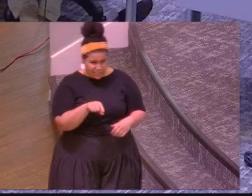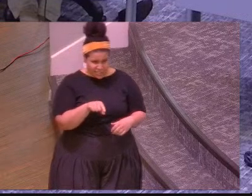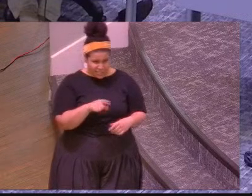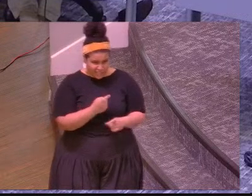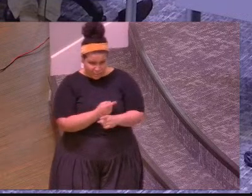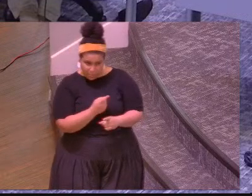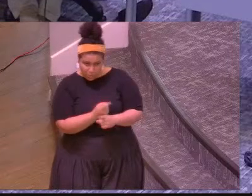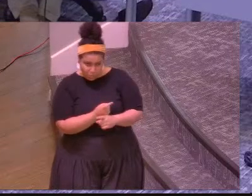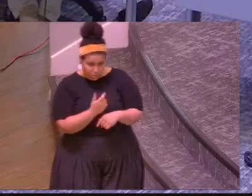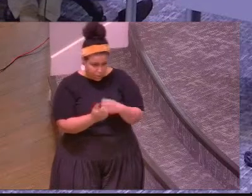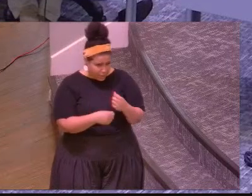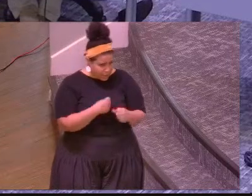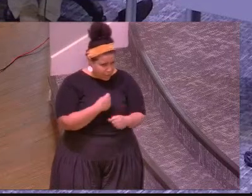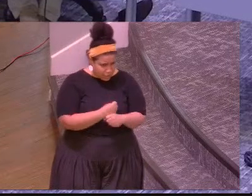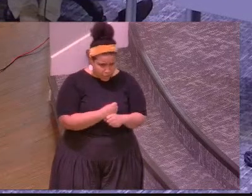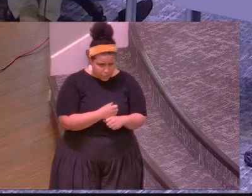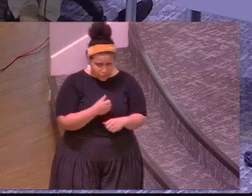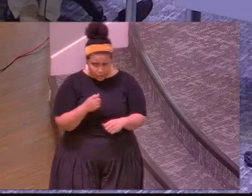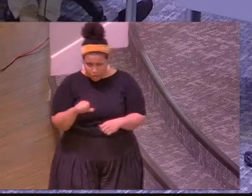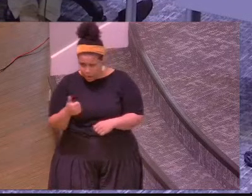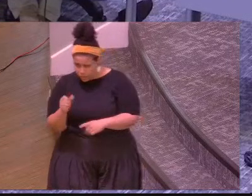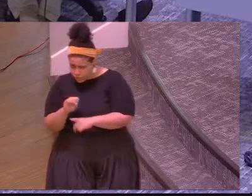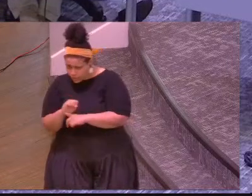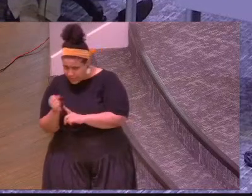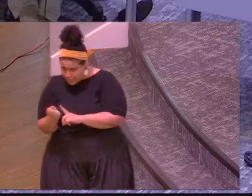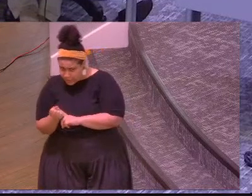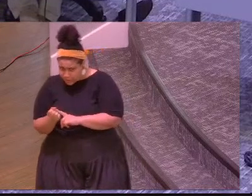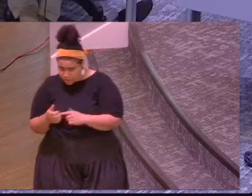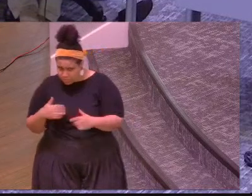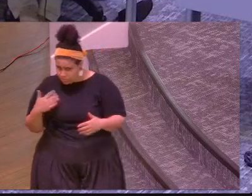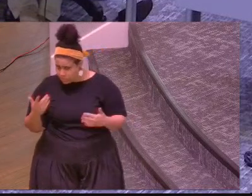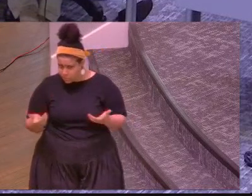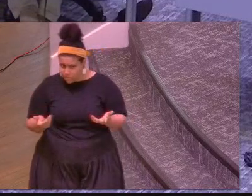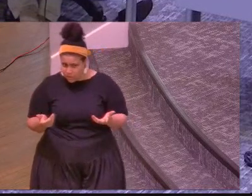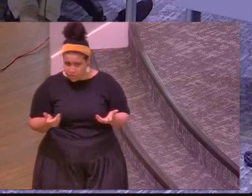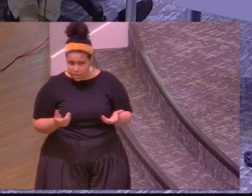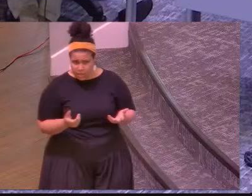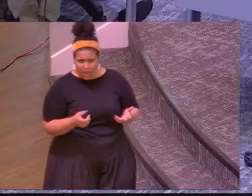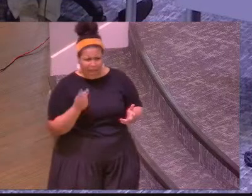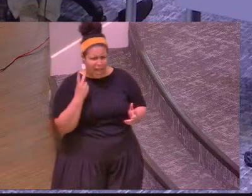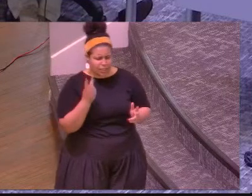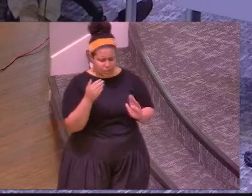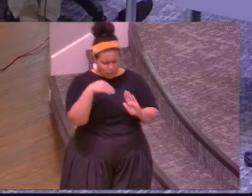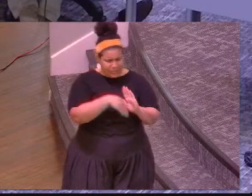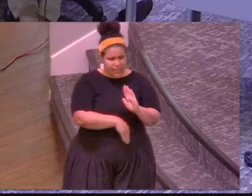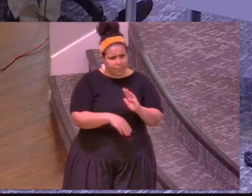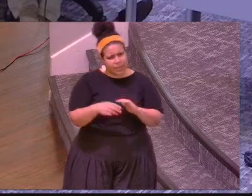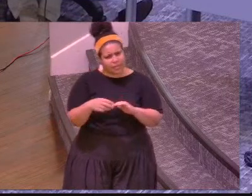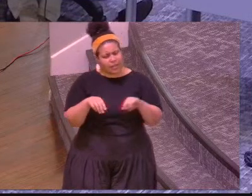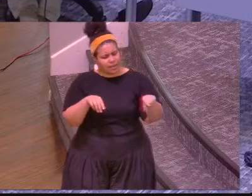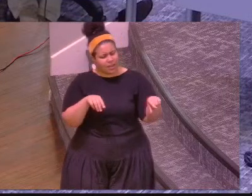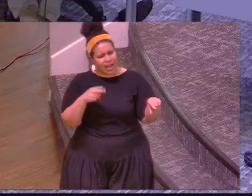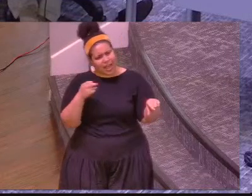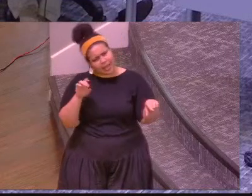some extenuating circumstances? And then there was a dip in Head Start